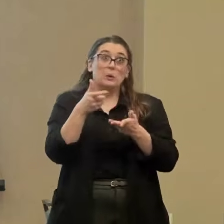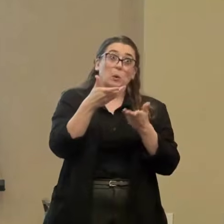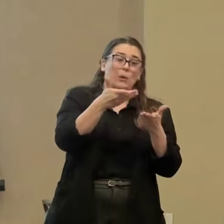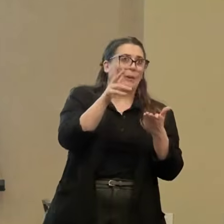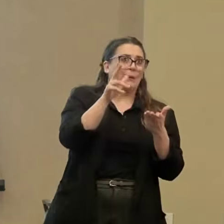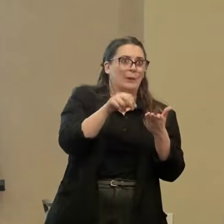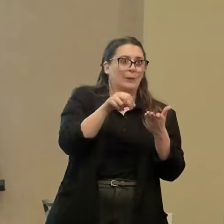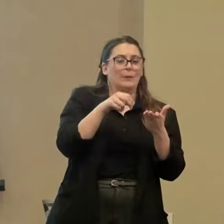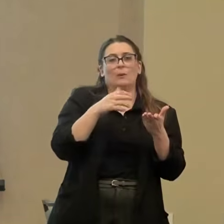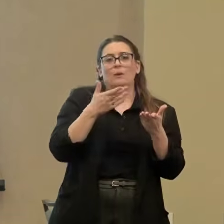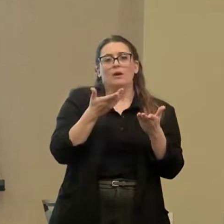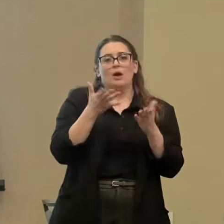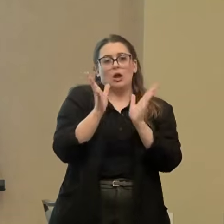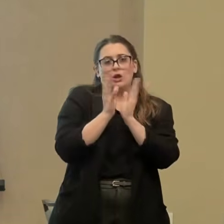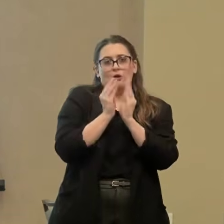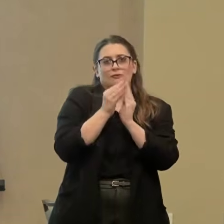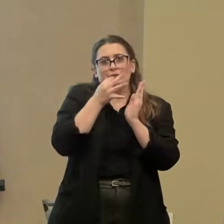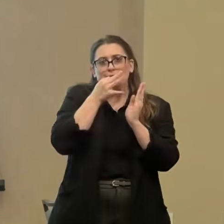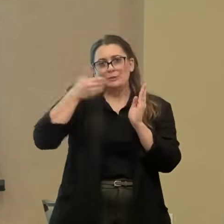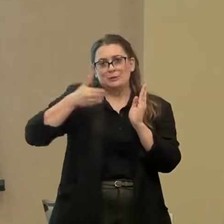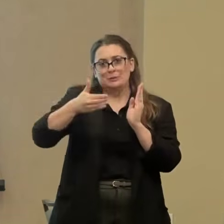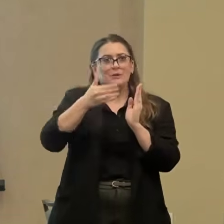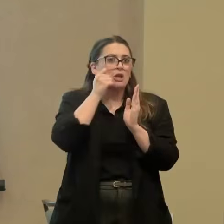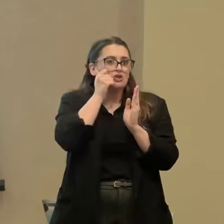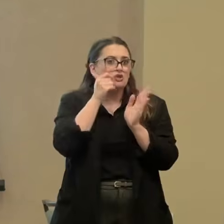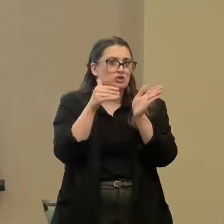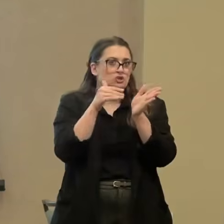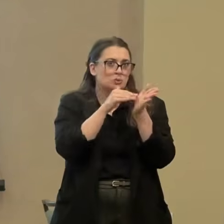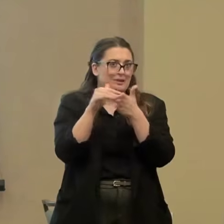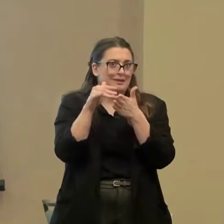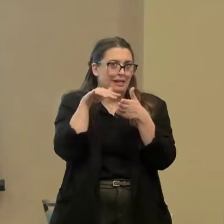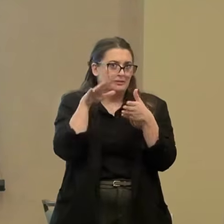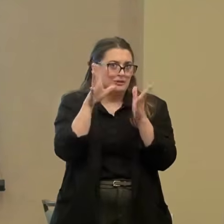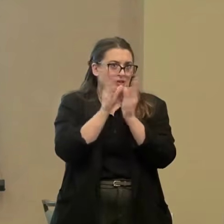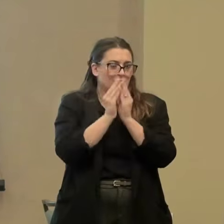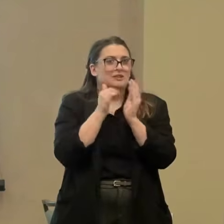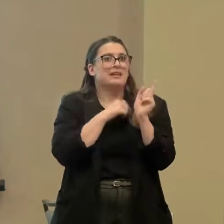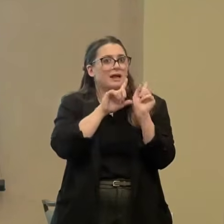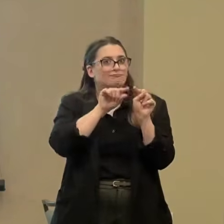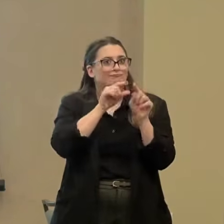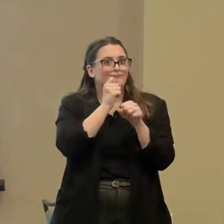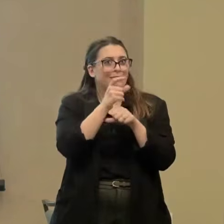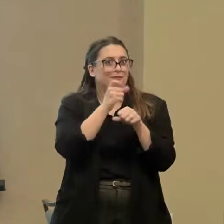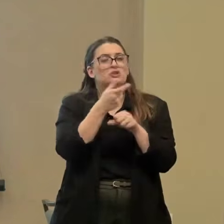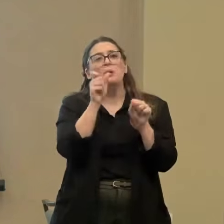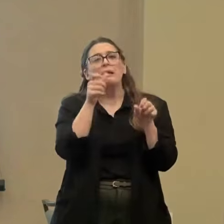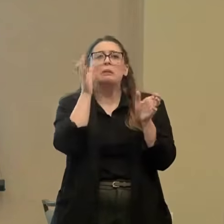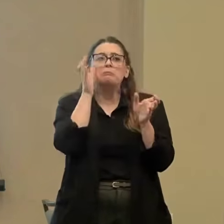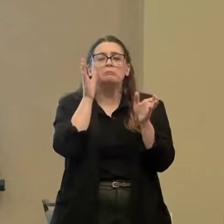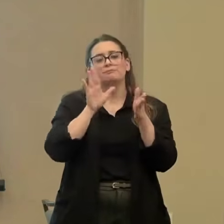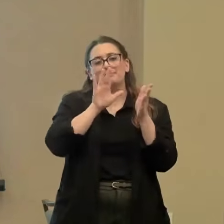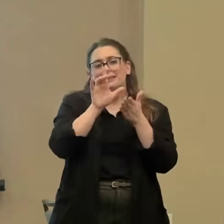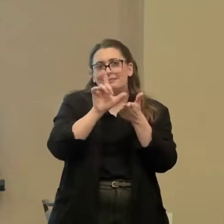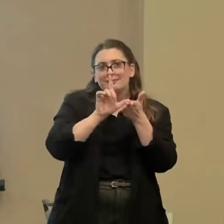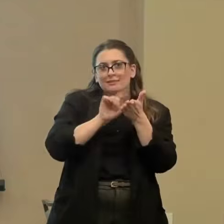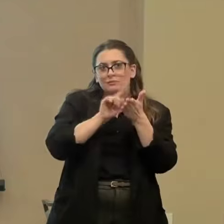attending our dermatology conference. We have an annual one every year, so I'm looked to so that I can stay up on to date with the literature. So that's one